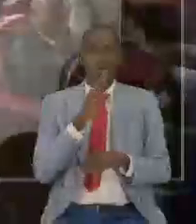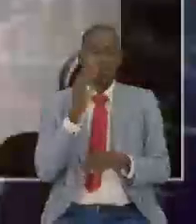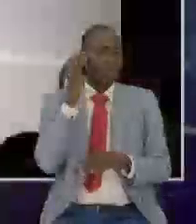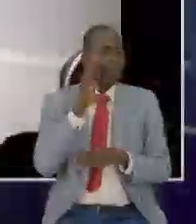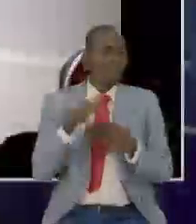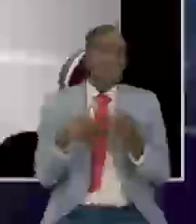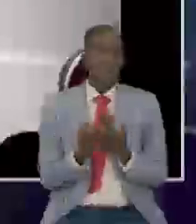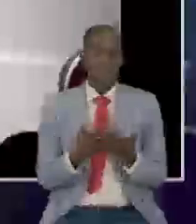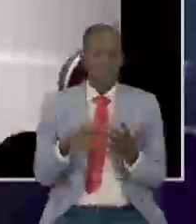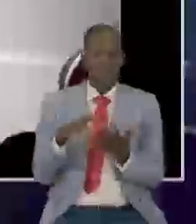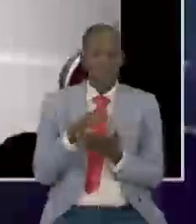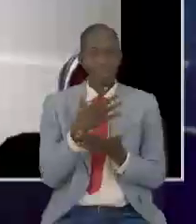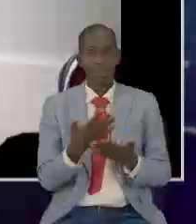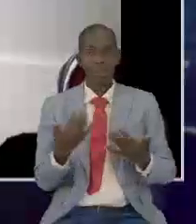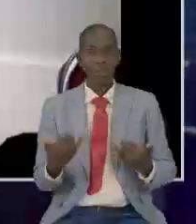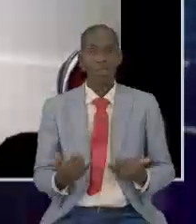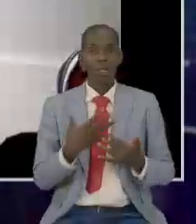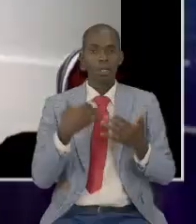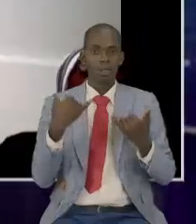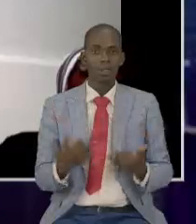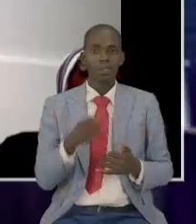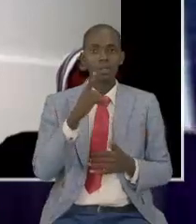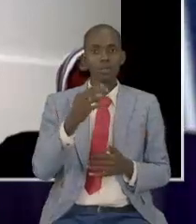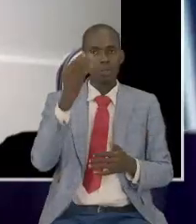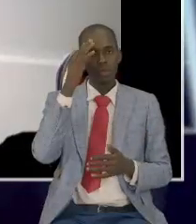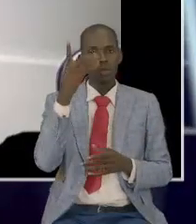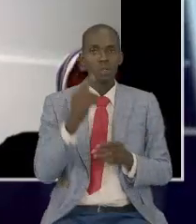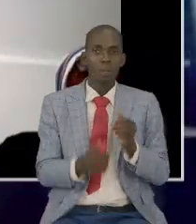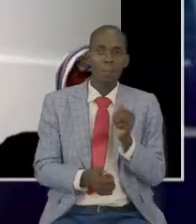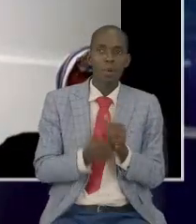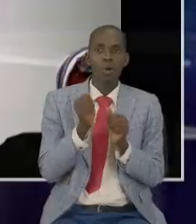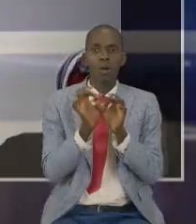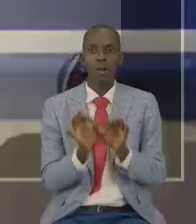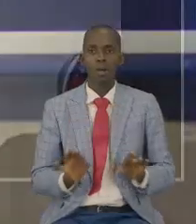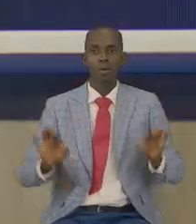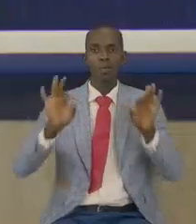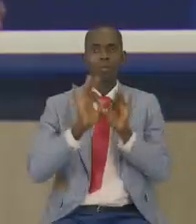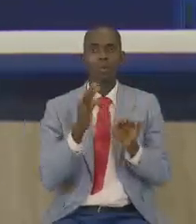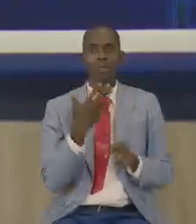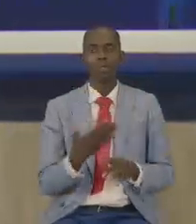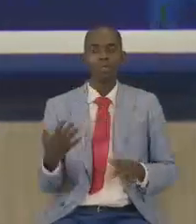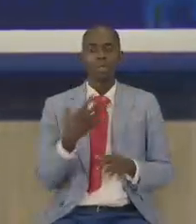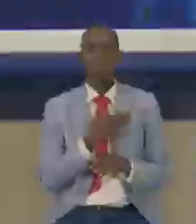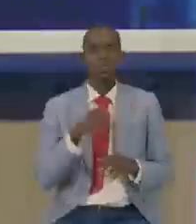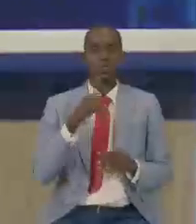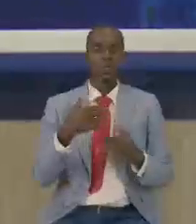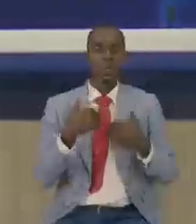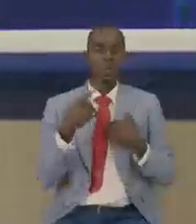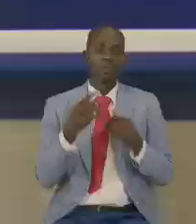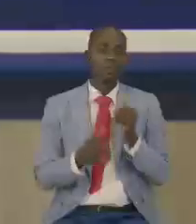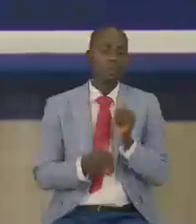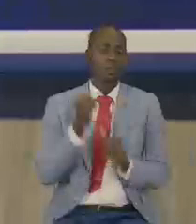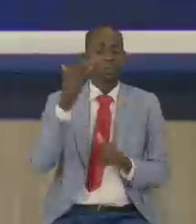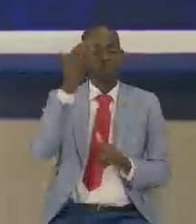most important thing, and you have the greatest knowledge that will serve you here on earth